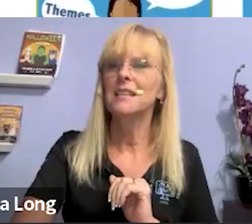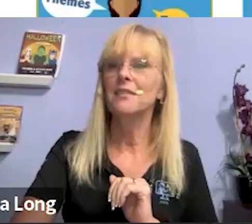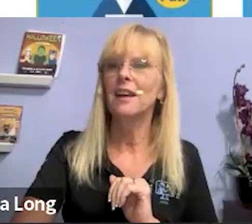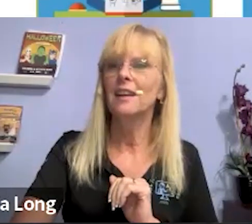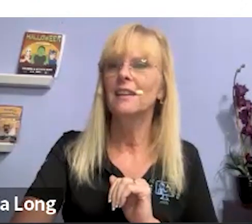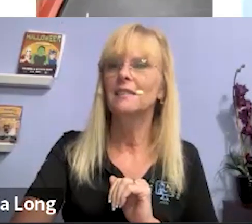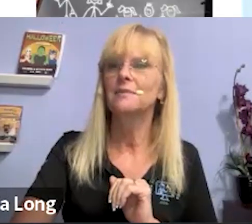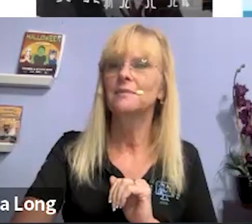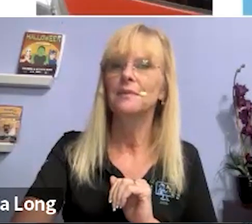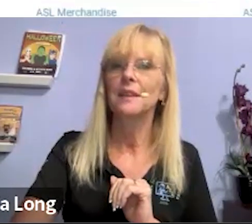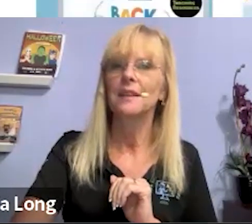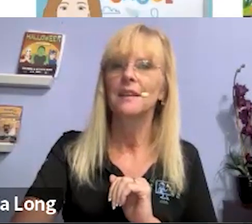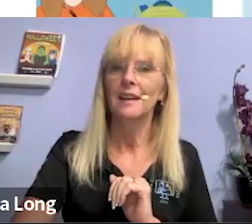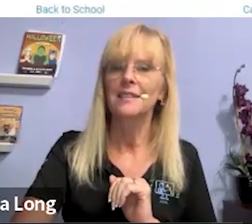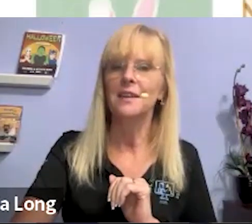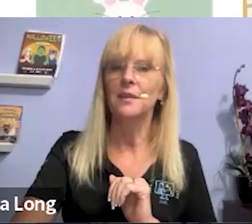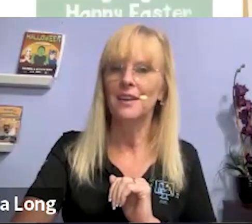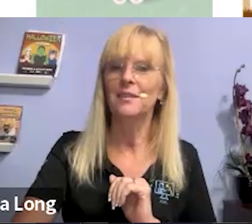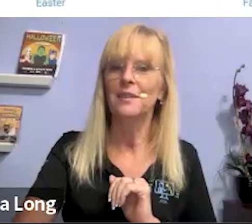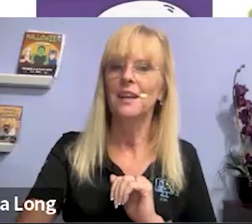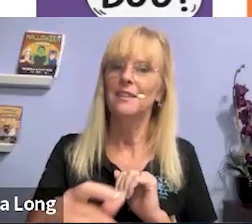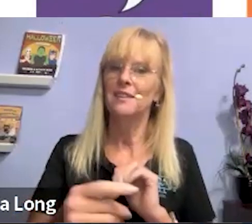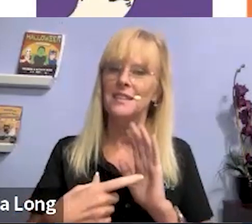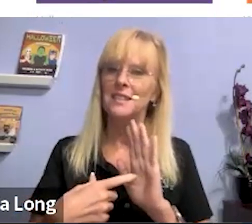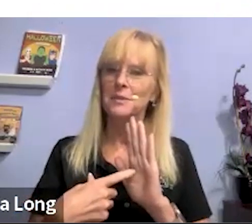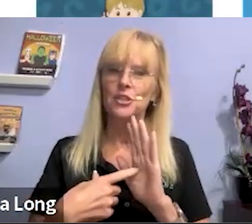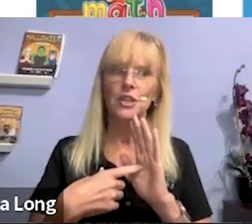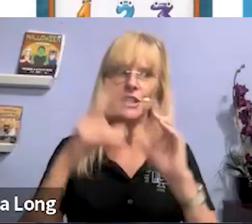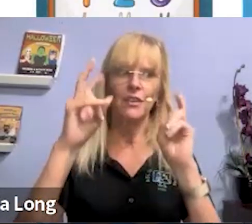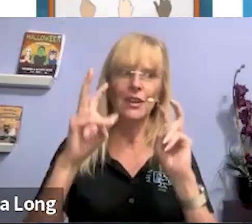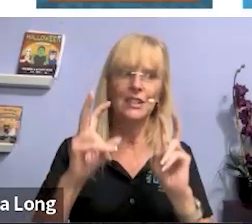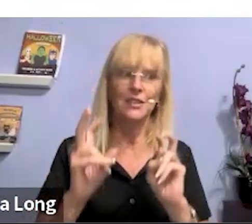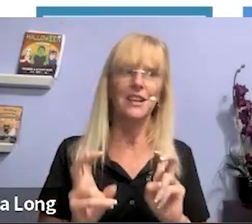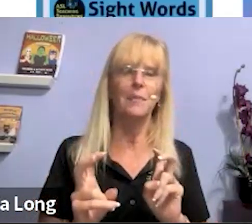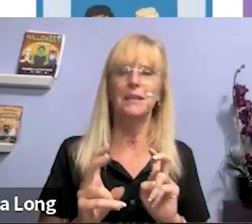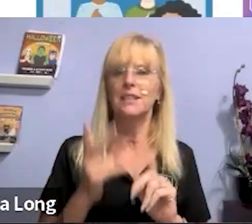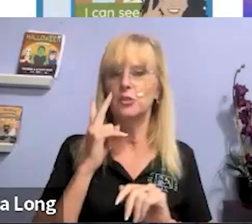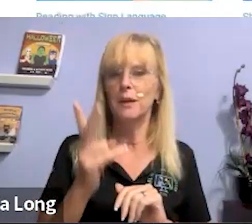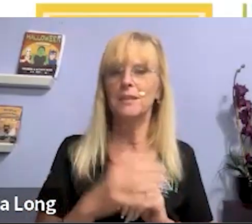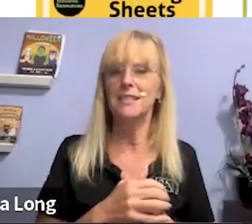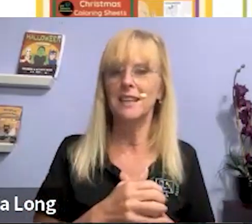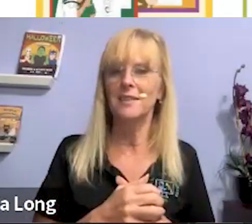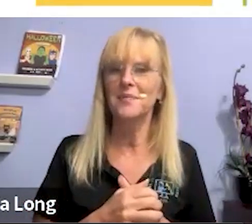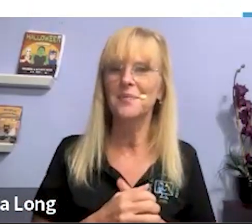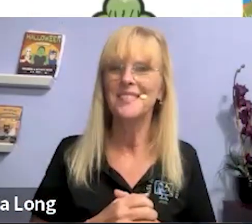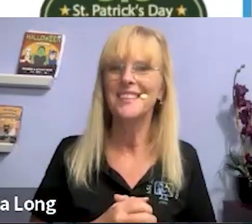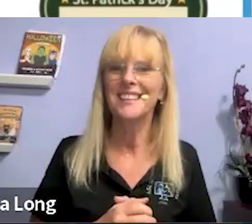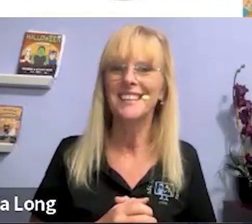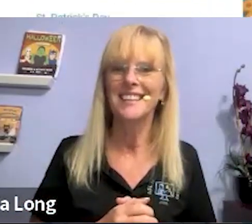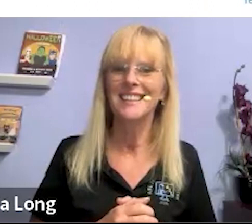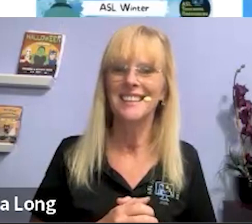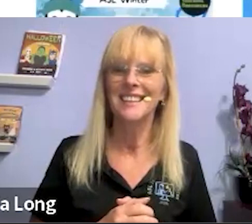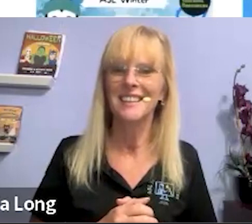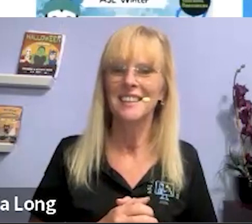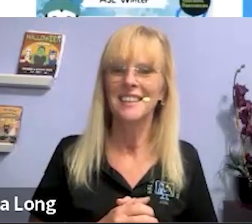Let me see if I can. Yes, there we go. This is a demonstration of all the different topics that you'll be able to see.